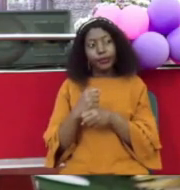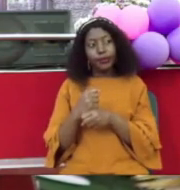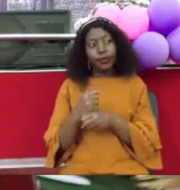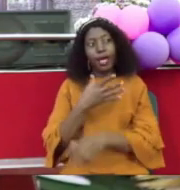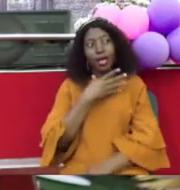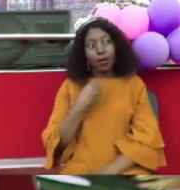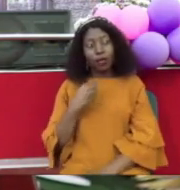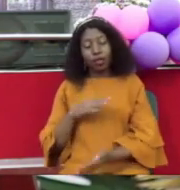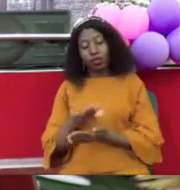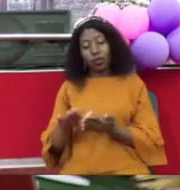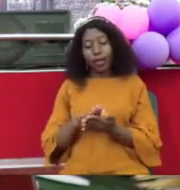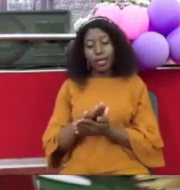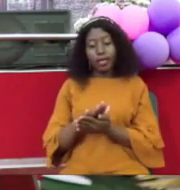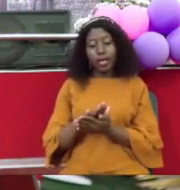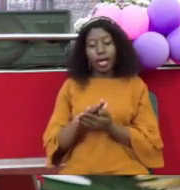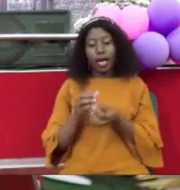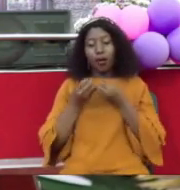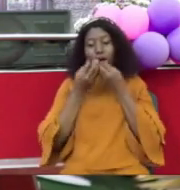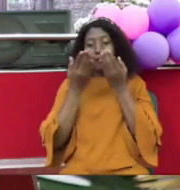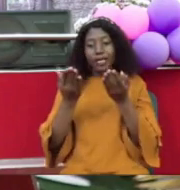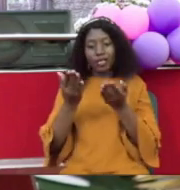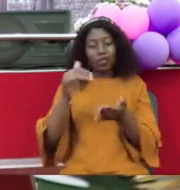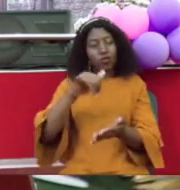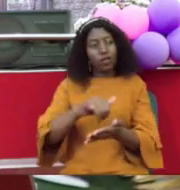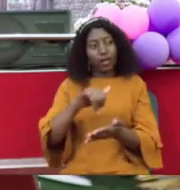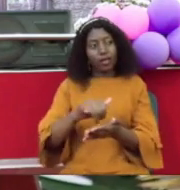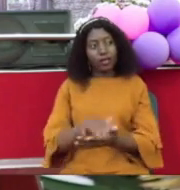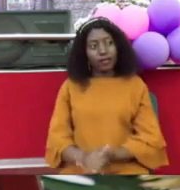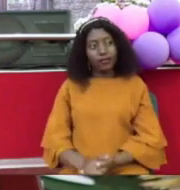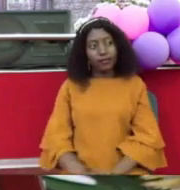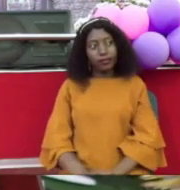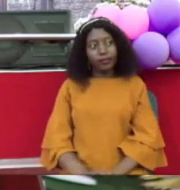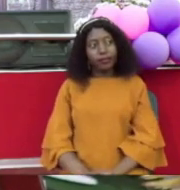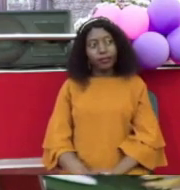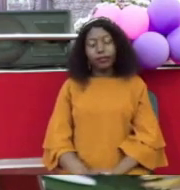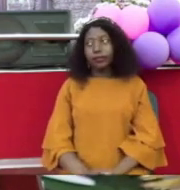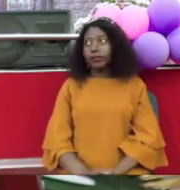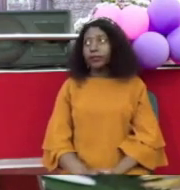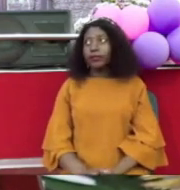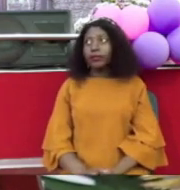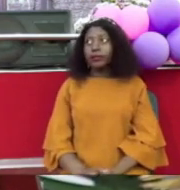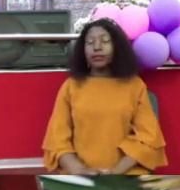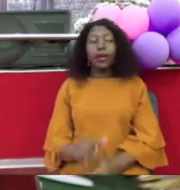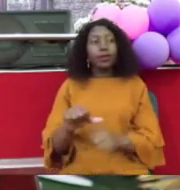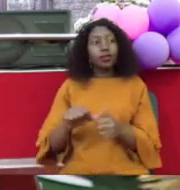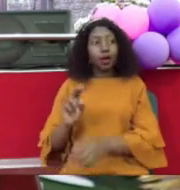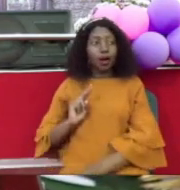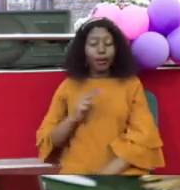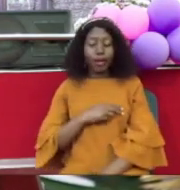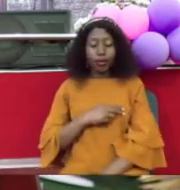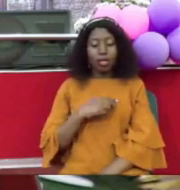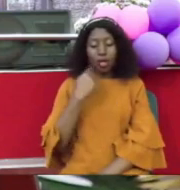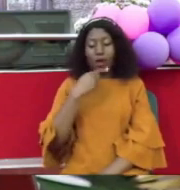our message on that. Na tutaweza ujumbe wetu utaweza kuwa katika maandiko yale. In terms of us being empowered for our